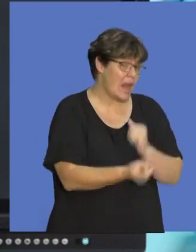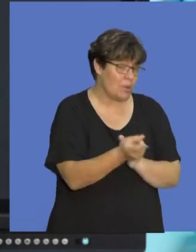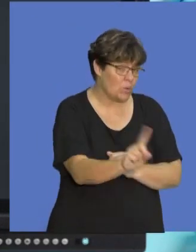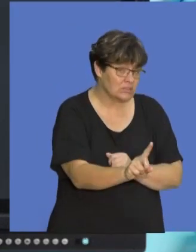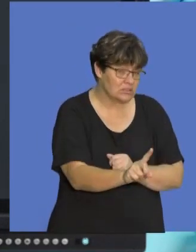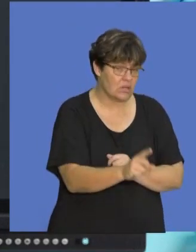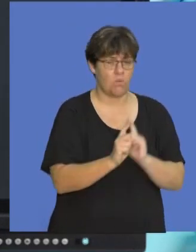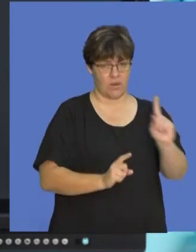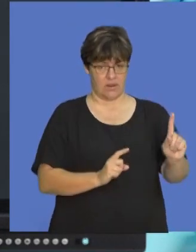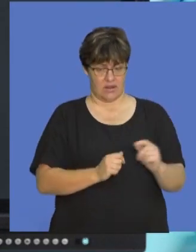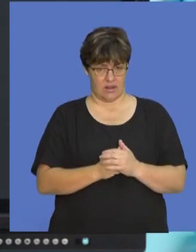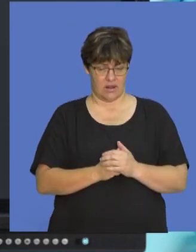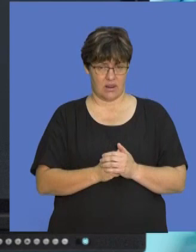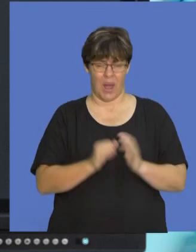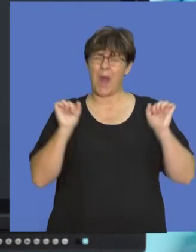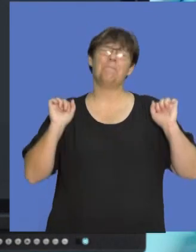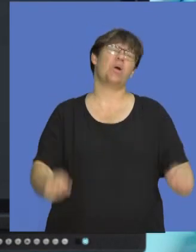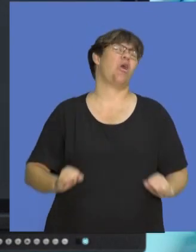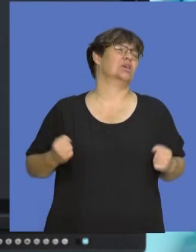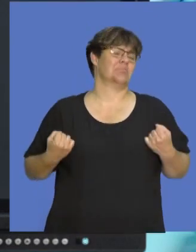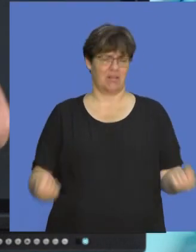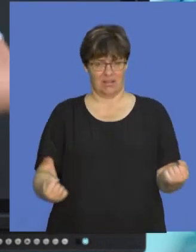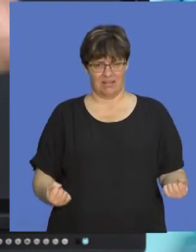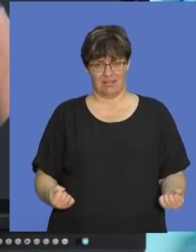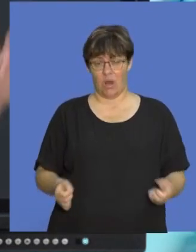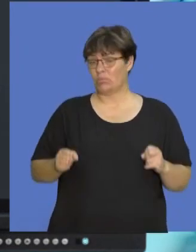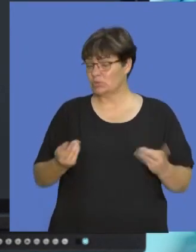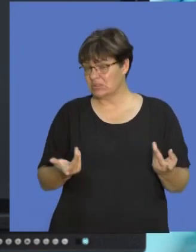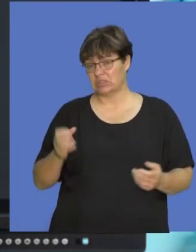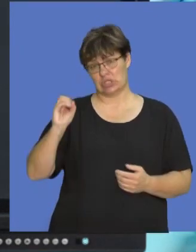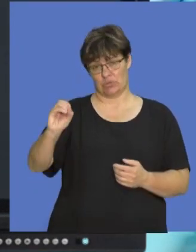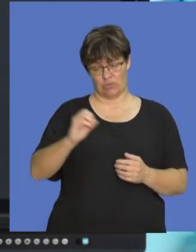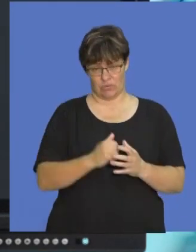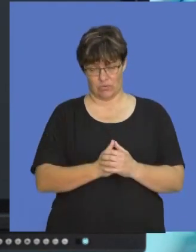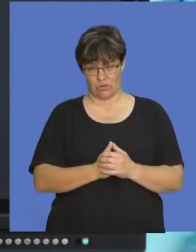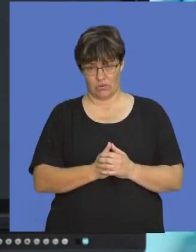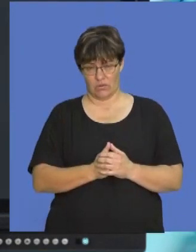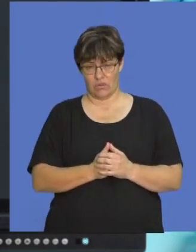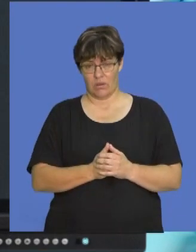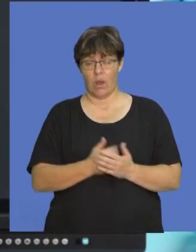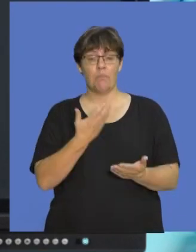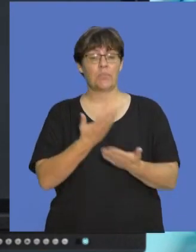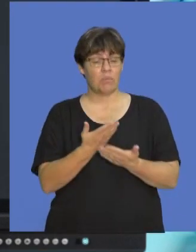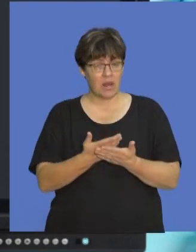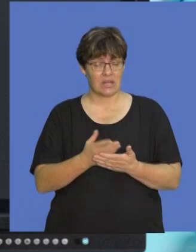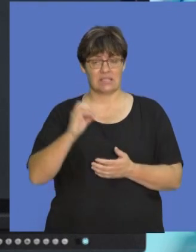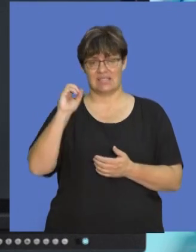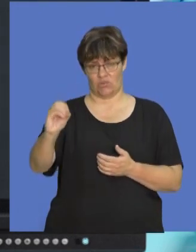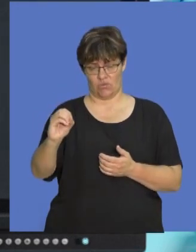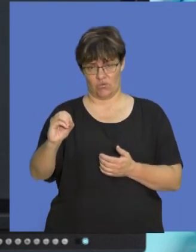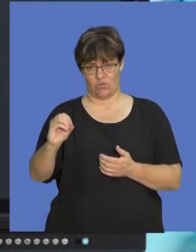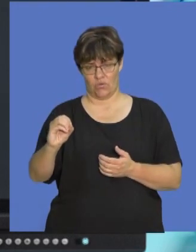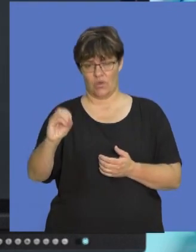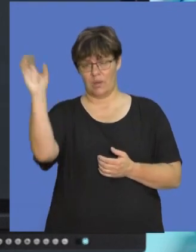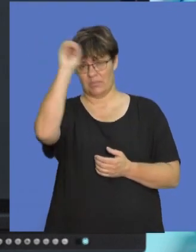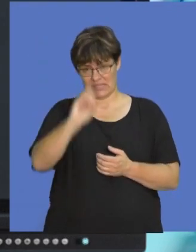the chance of that happening is going to be 1. If it's impossible, then the chance is 0. The